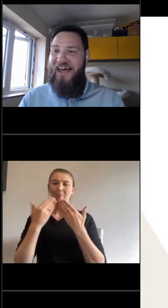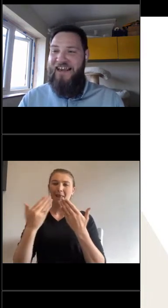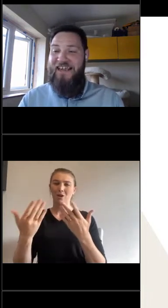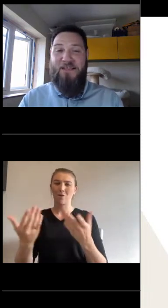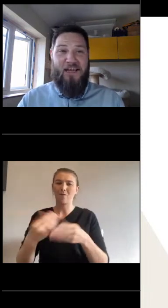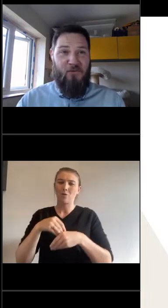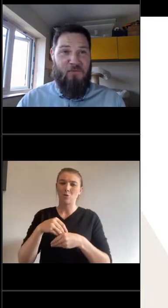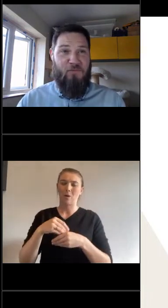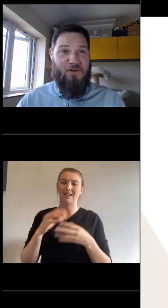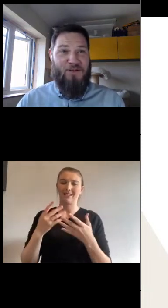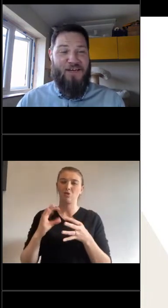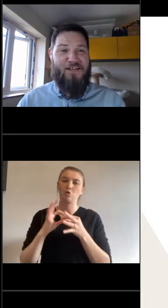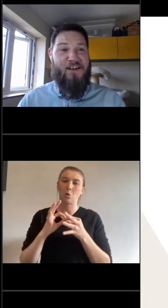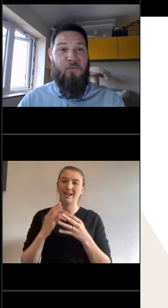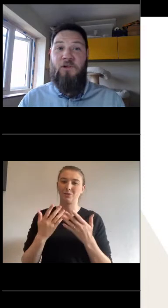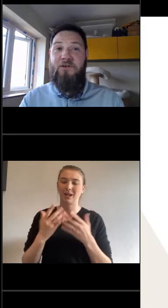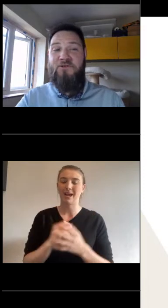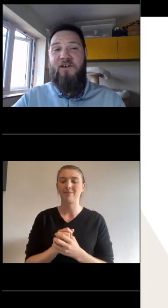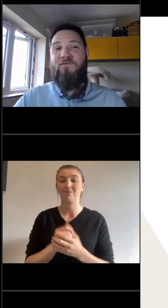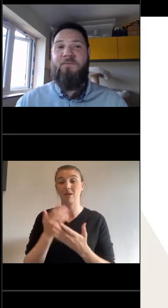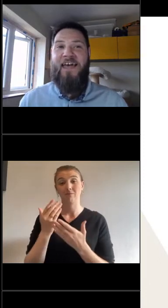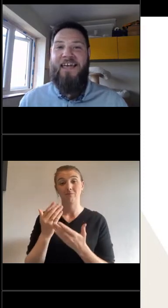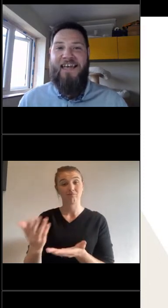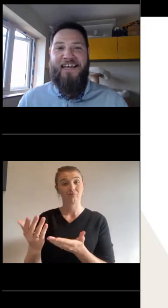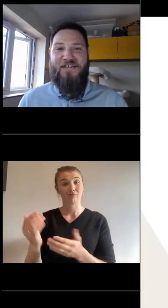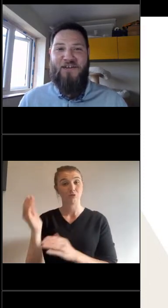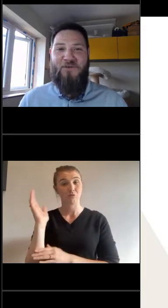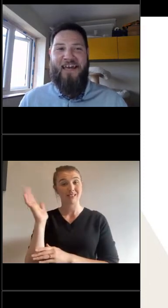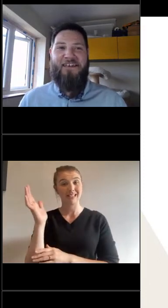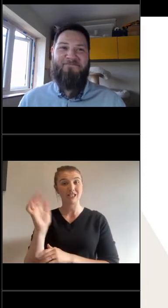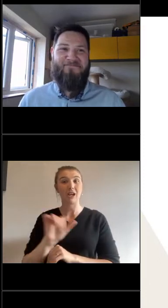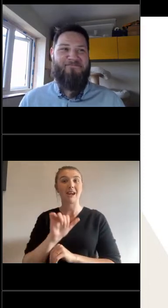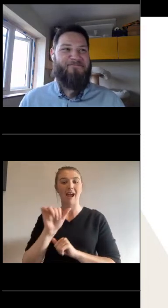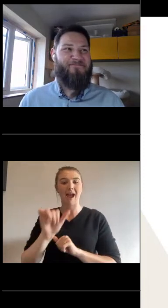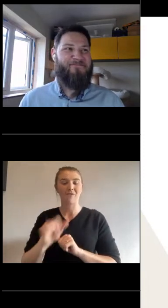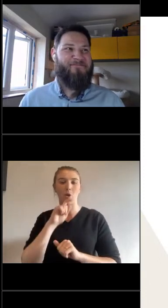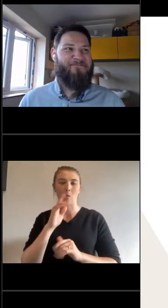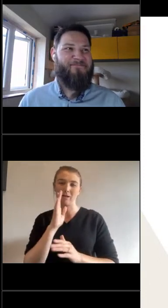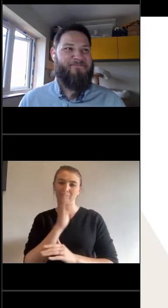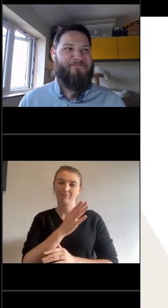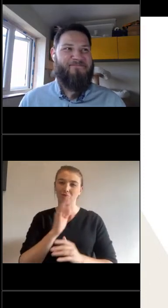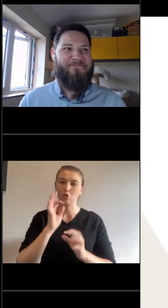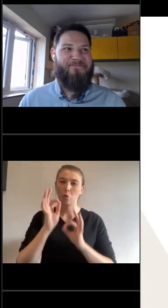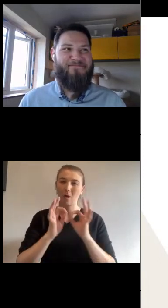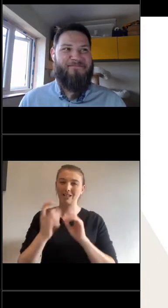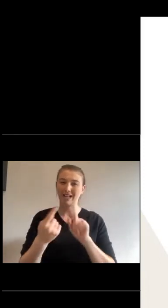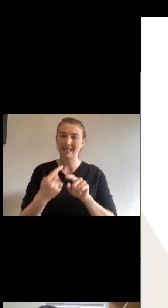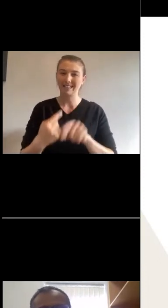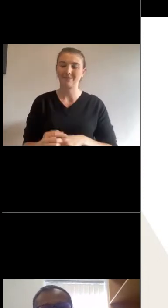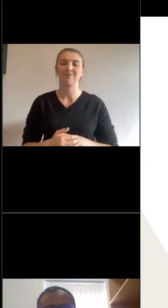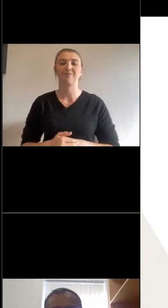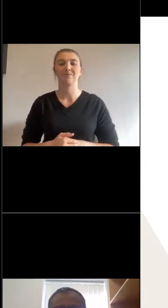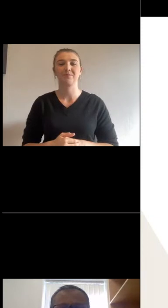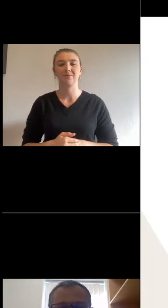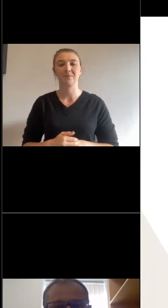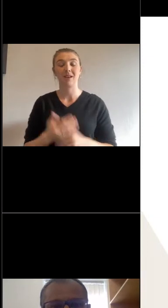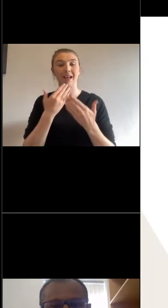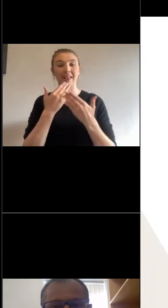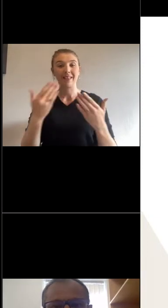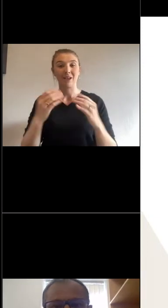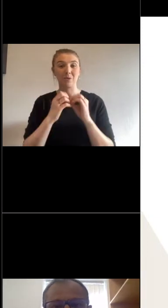us, and take it away with your presentation, and then we'll go straight from there into Q&A. Fantastic. Thank you, Ben. And thank